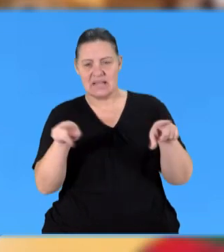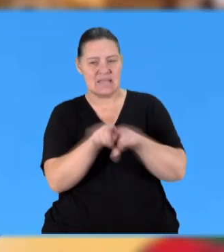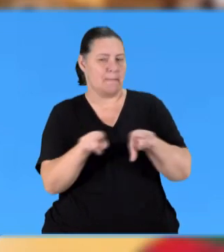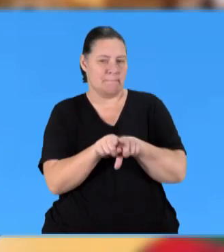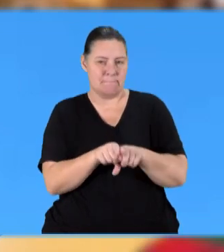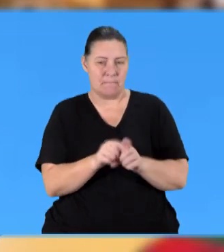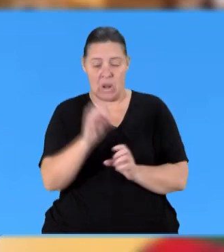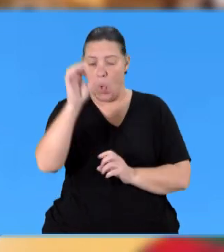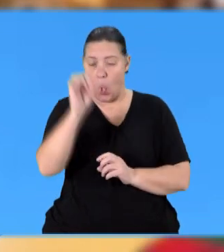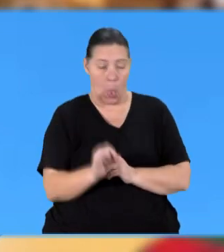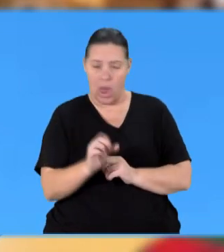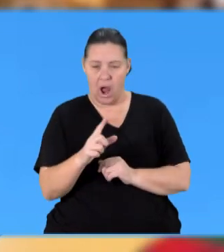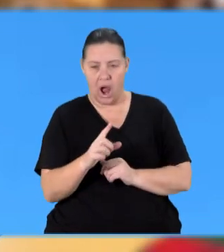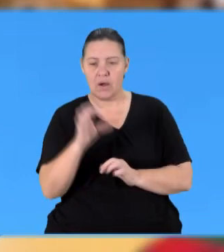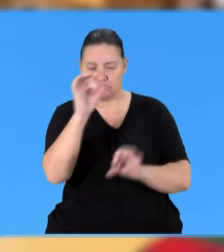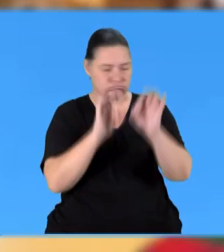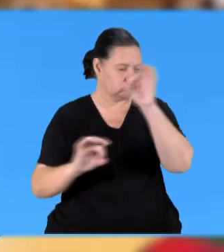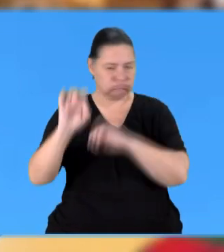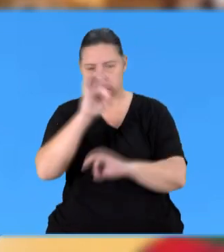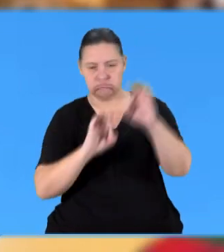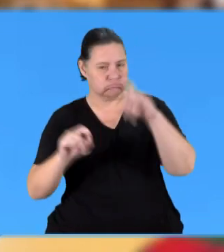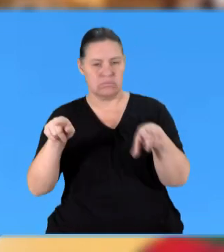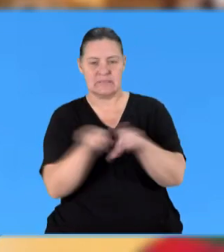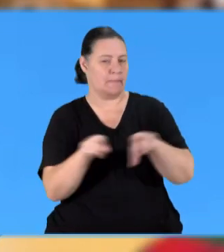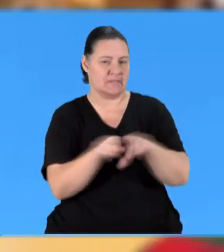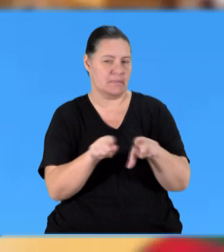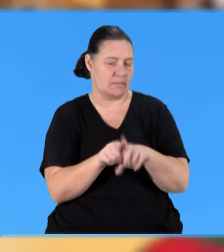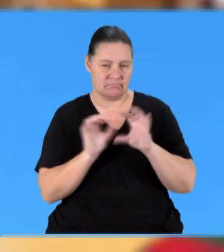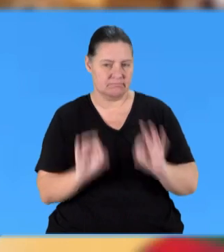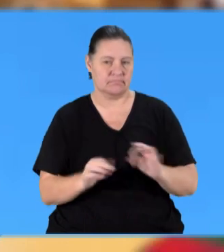will remain the same because the composition is exactly the same.